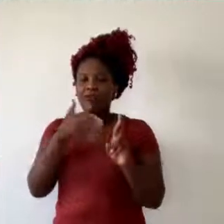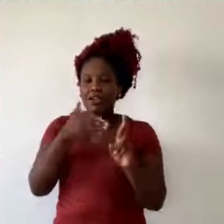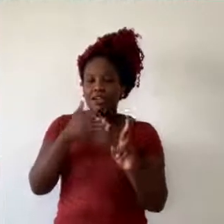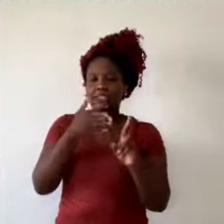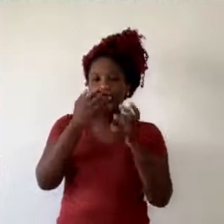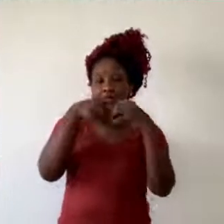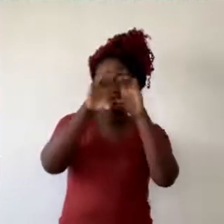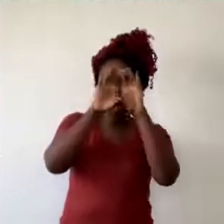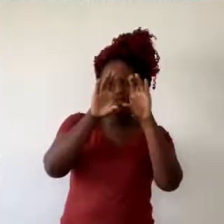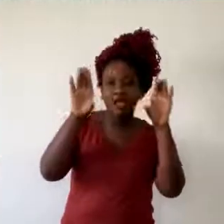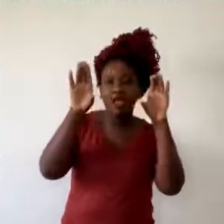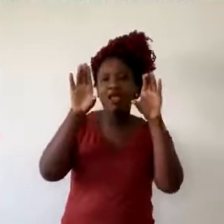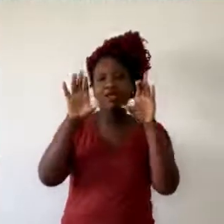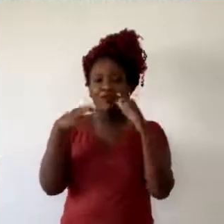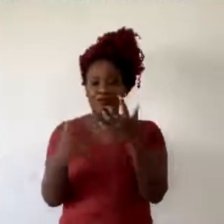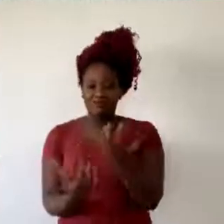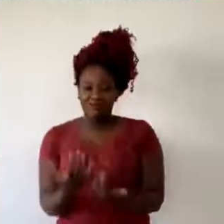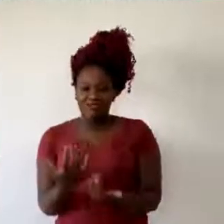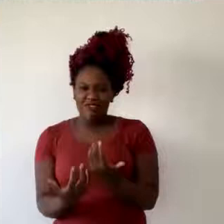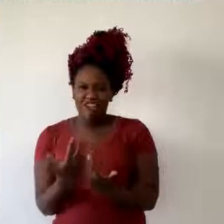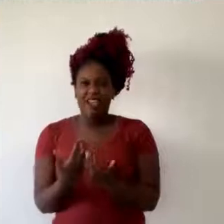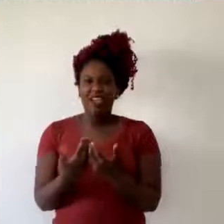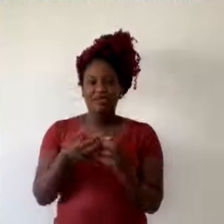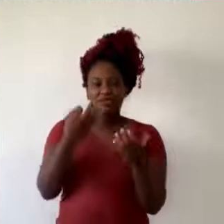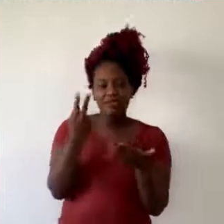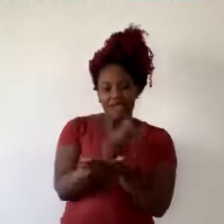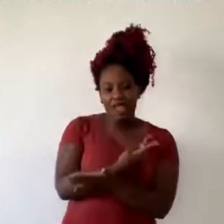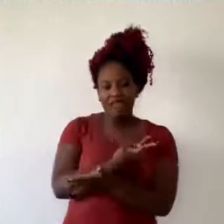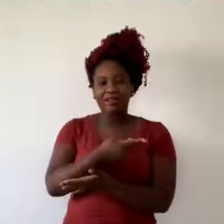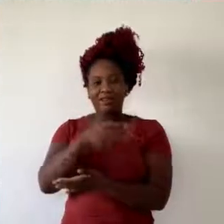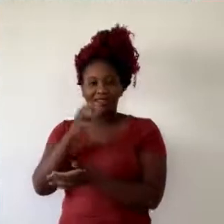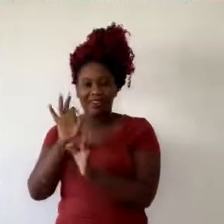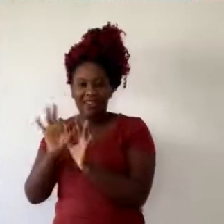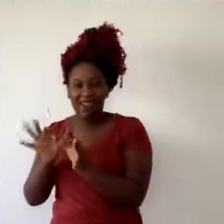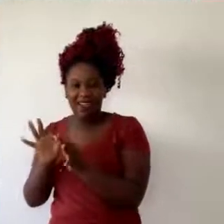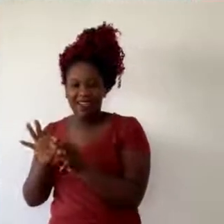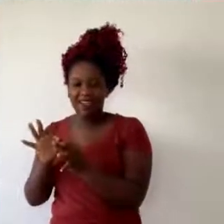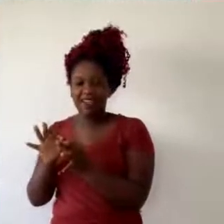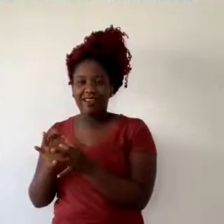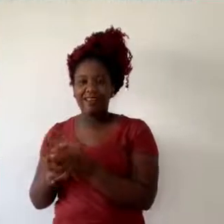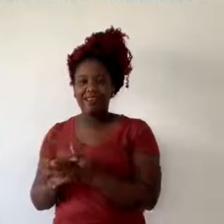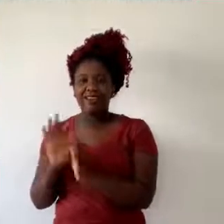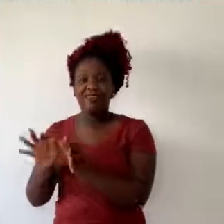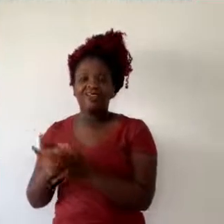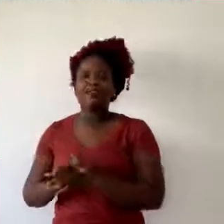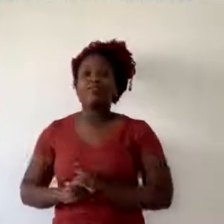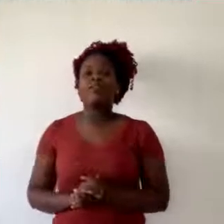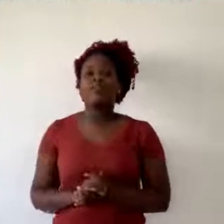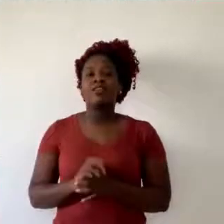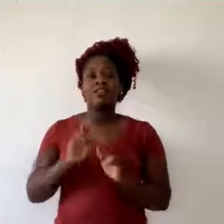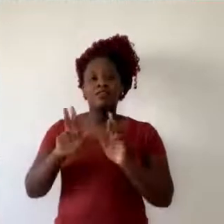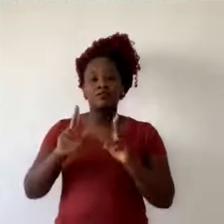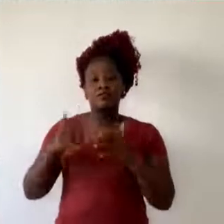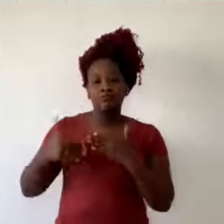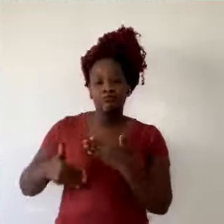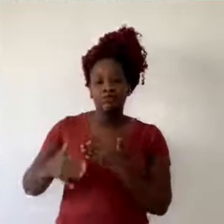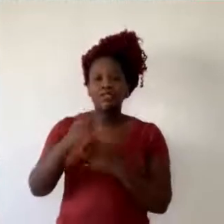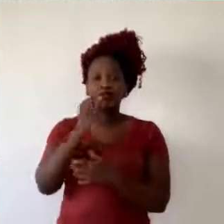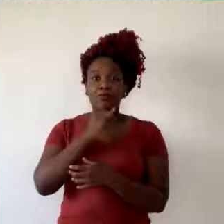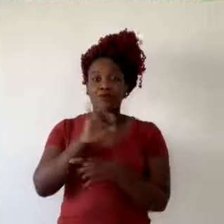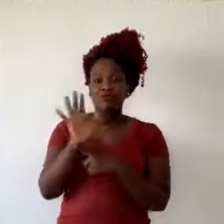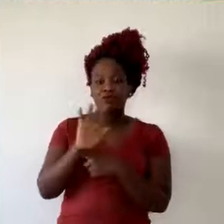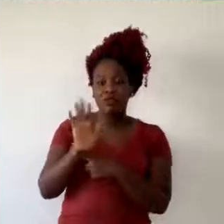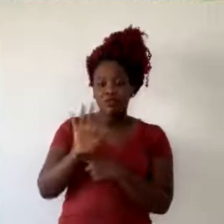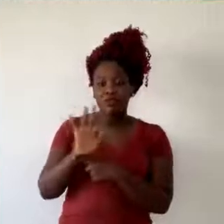and wrong and hell and heaven, and all of that is added up in terms of the differences that we